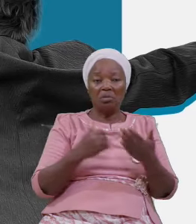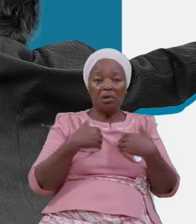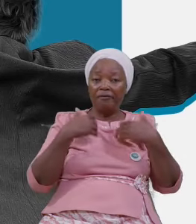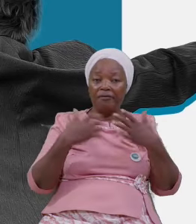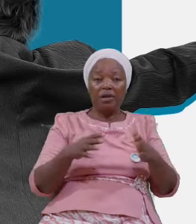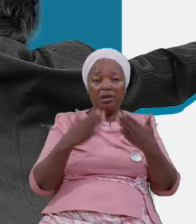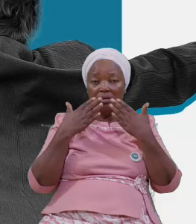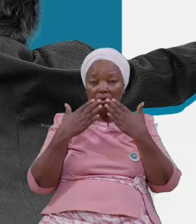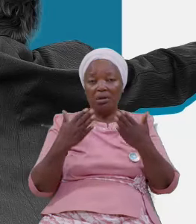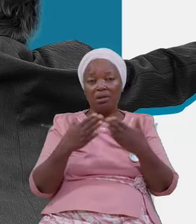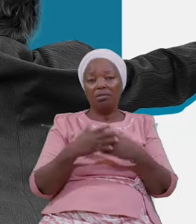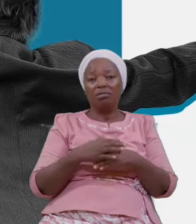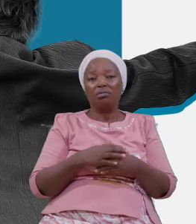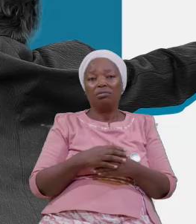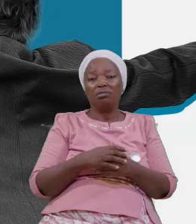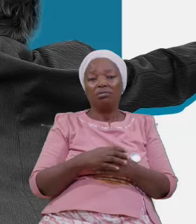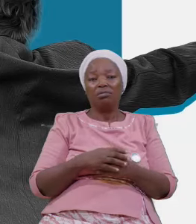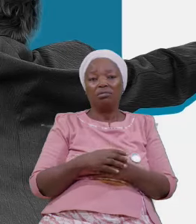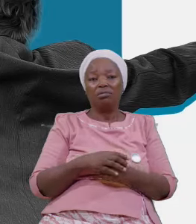my left.